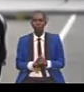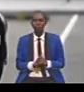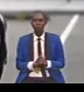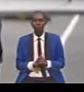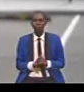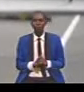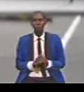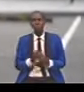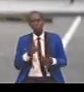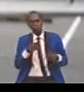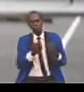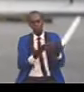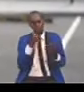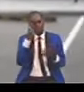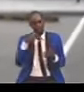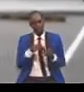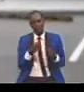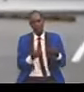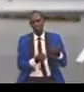James, go wait for me in the car.